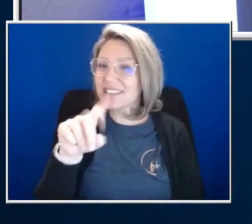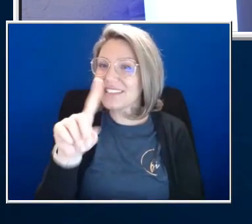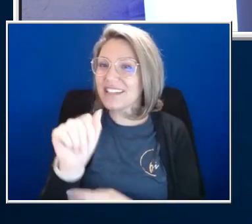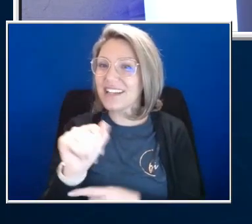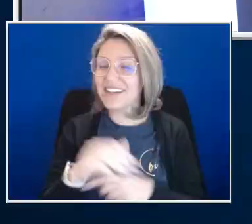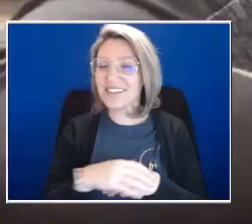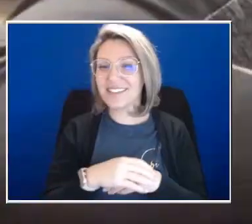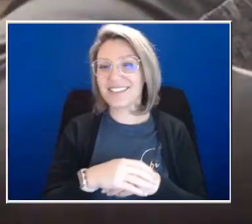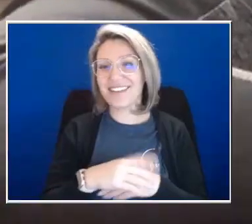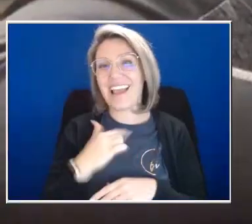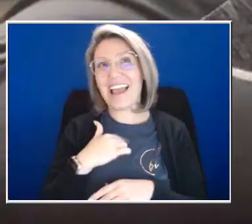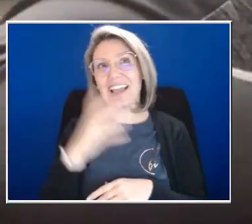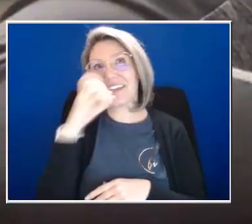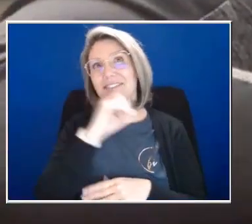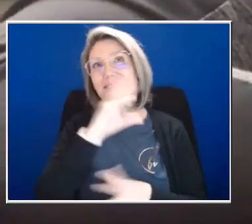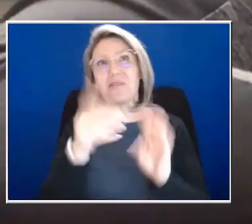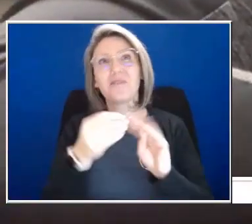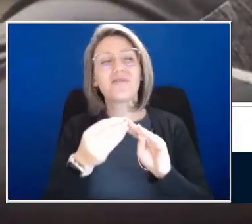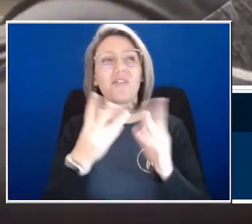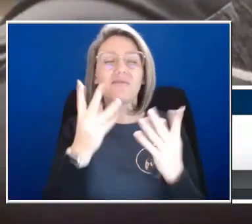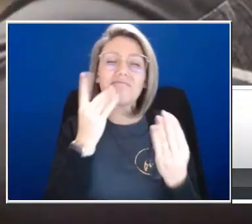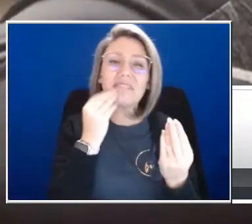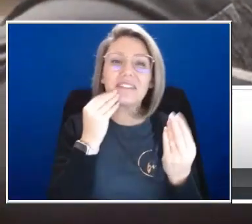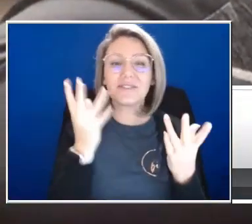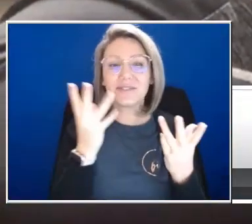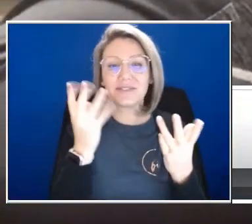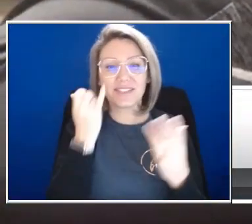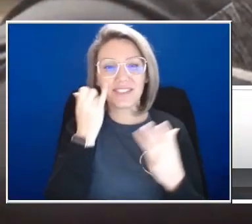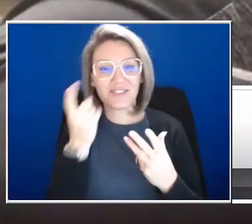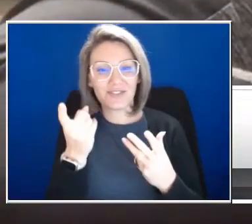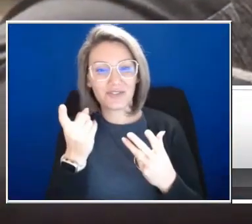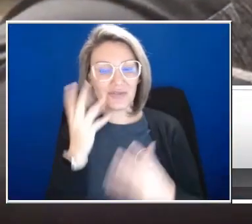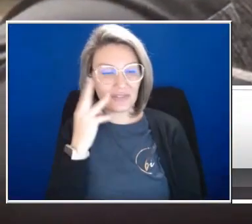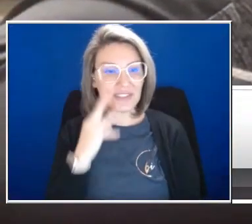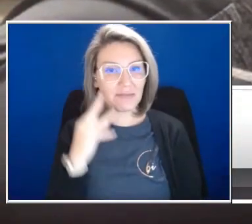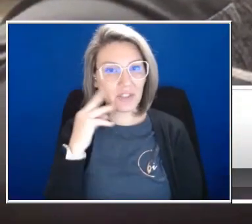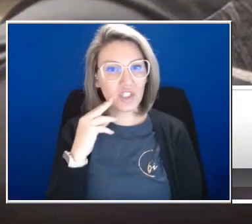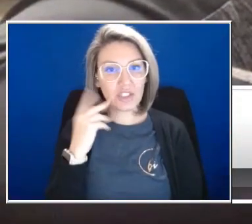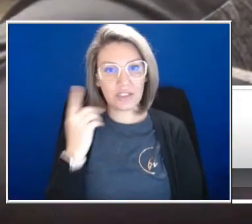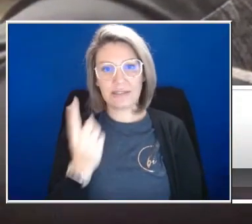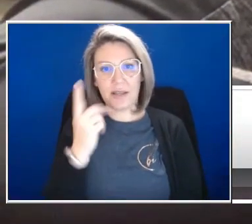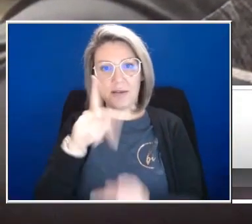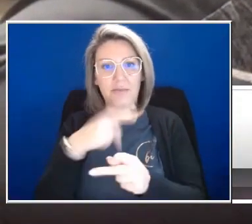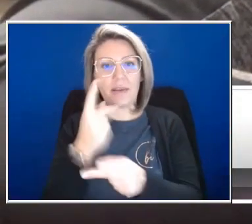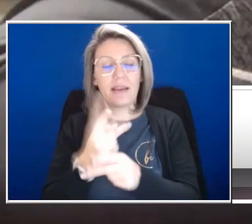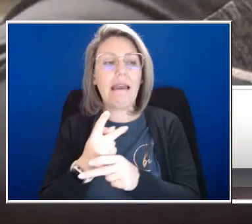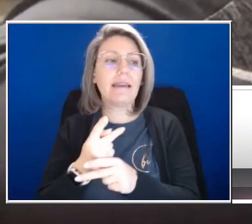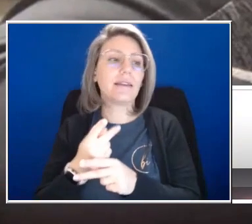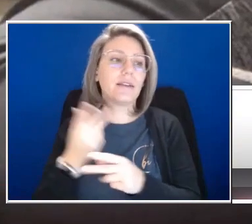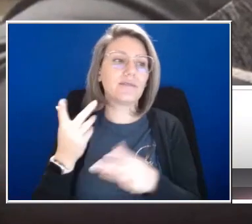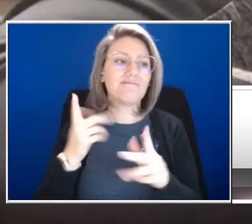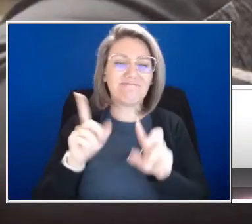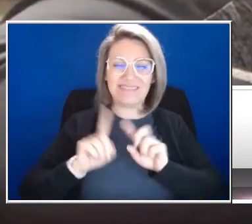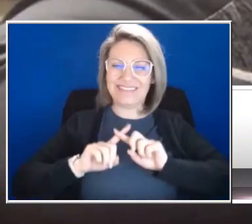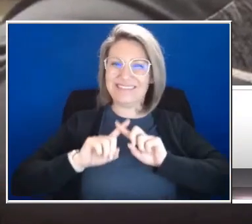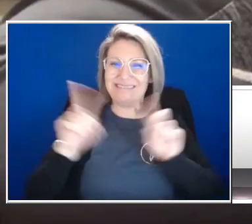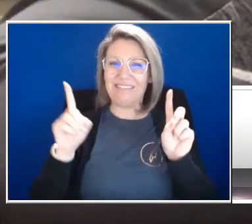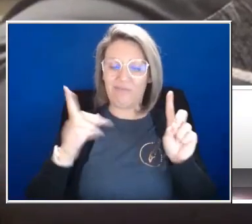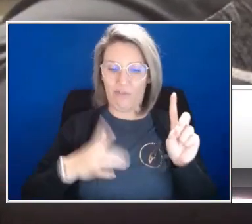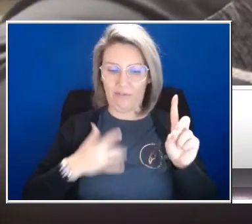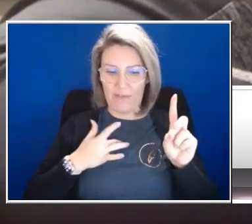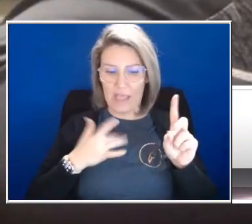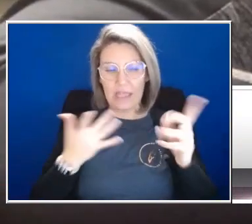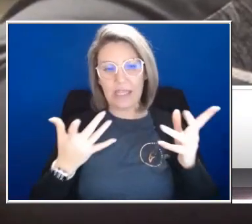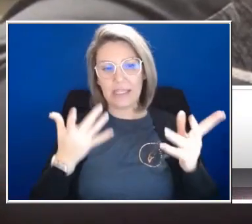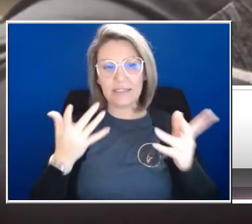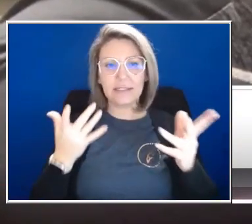I guess my overall thoughts would be, if you are experiencing some kind of different feelings as far